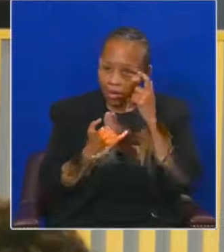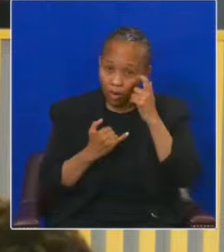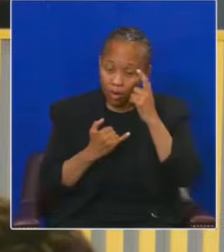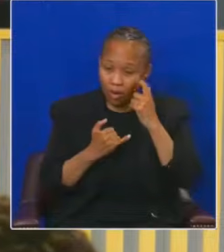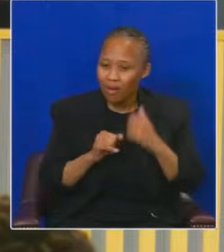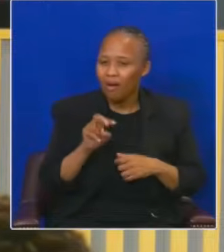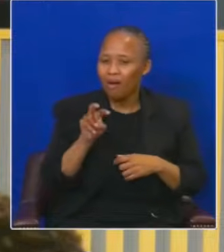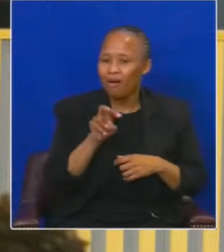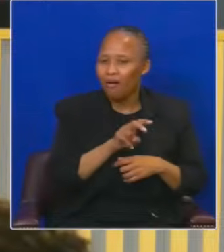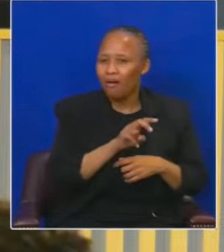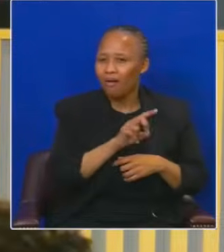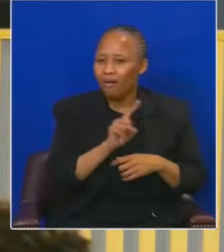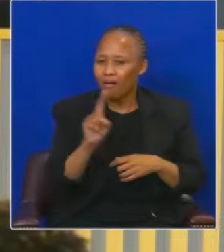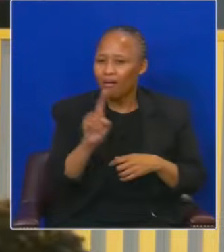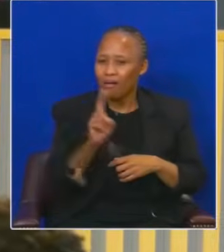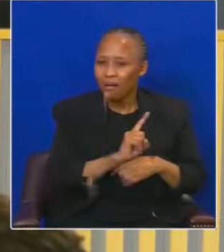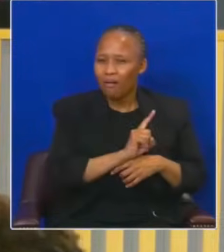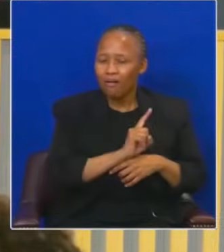with Mr. Matala,